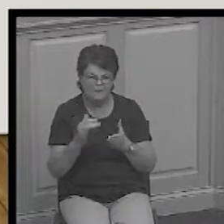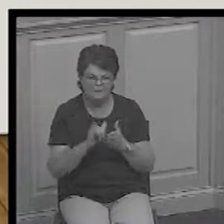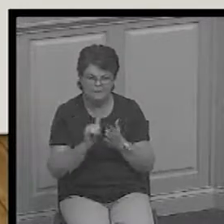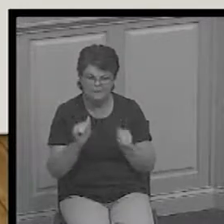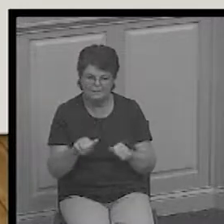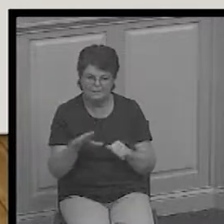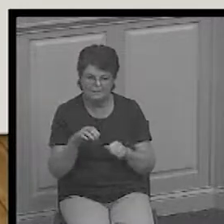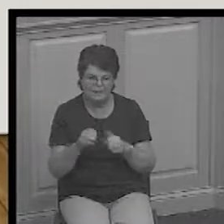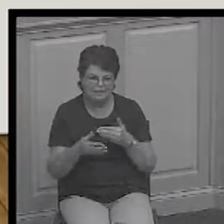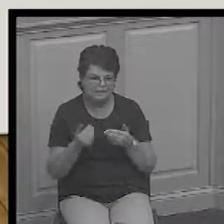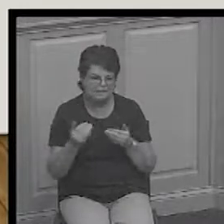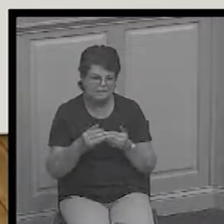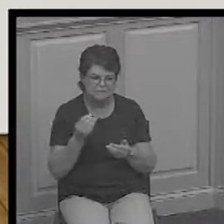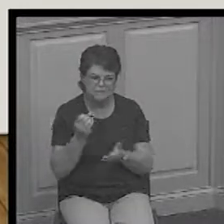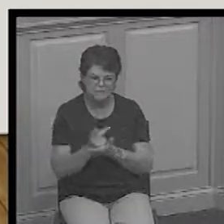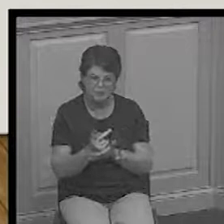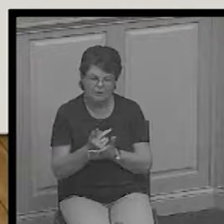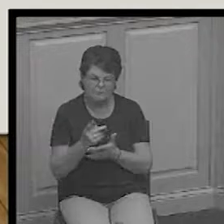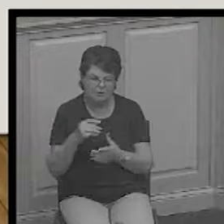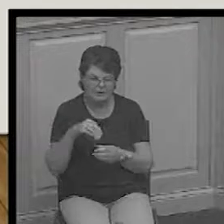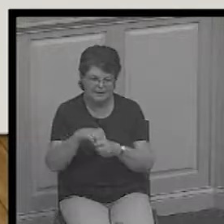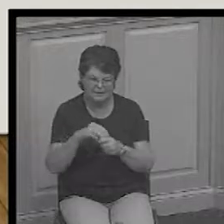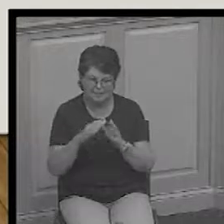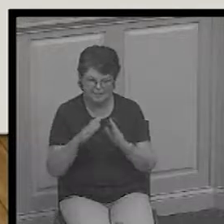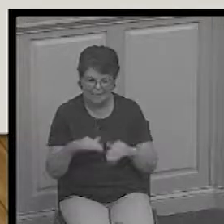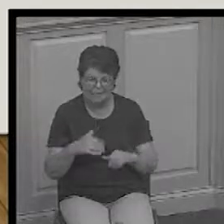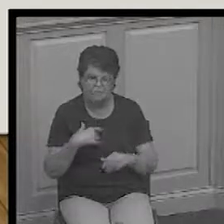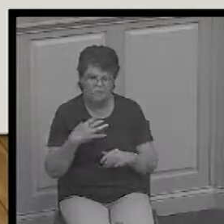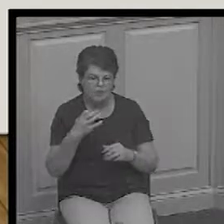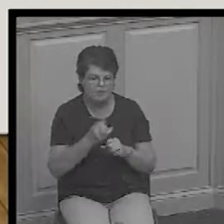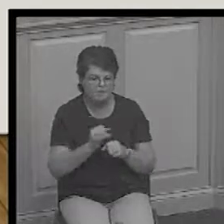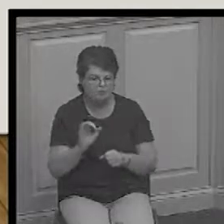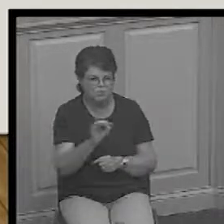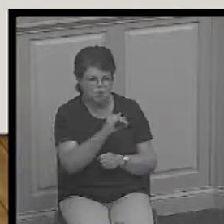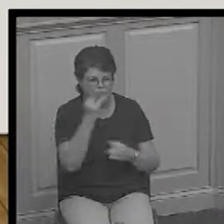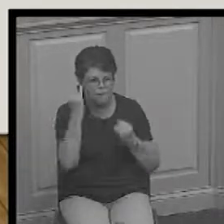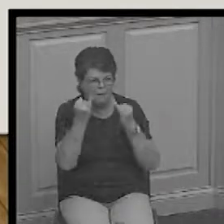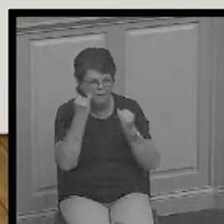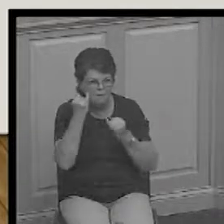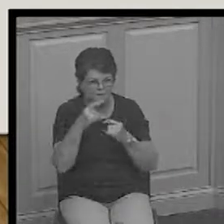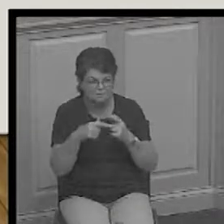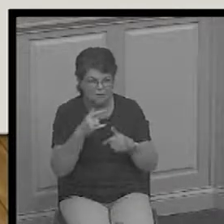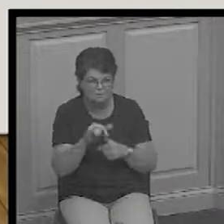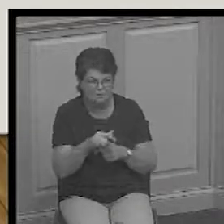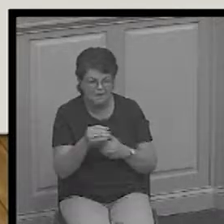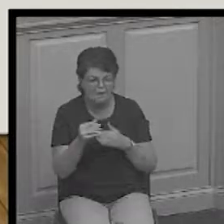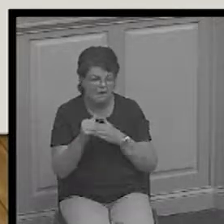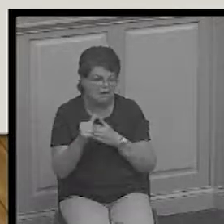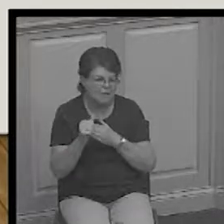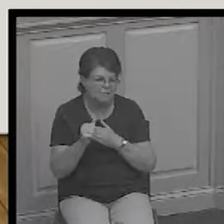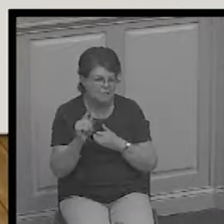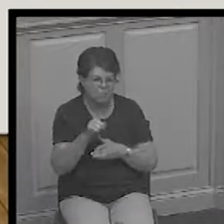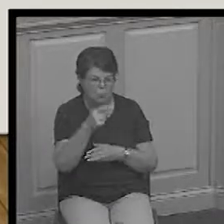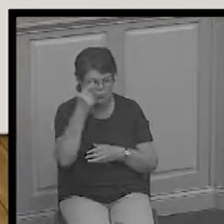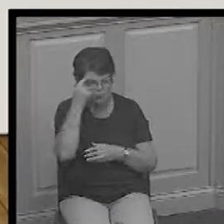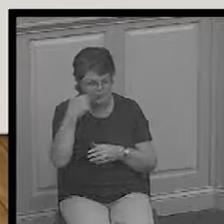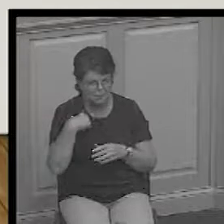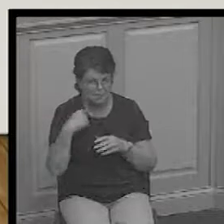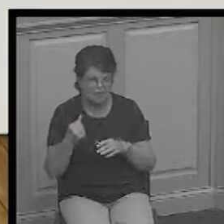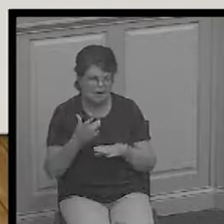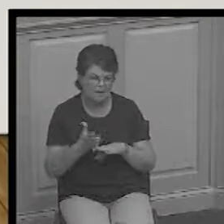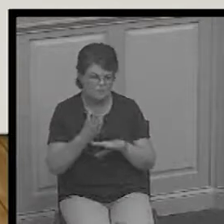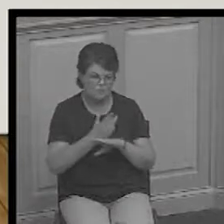approved in-house. And so we'd like to get your thoughts on that and some guidance on where you think we could improve